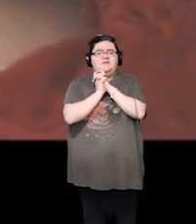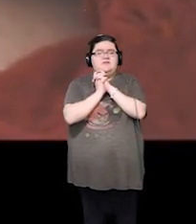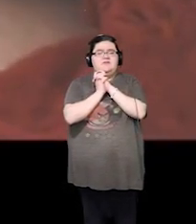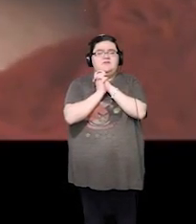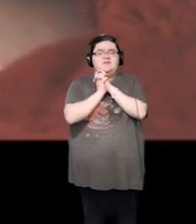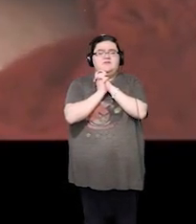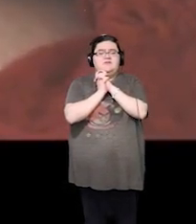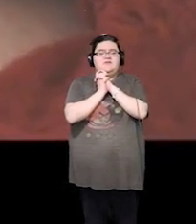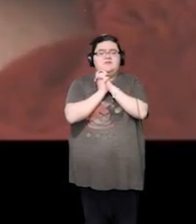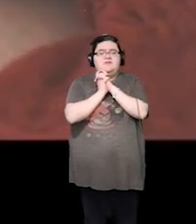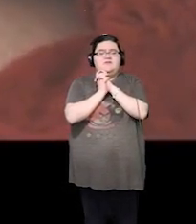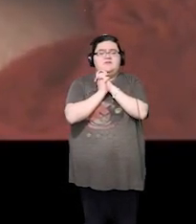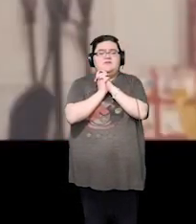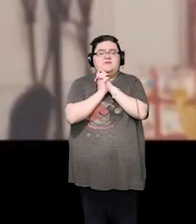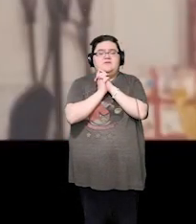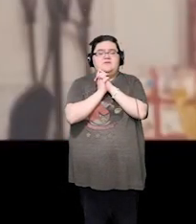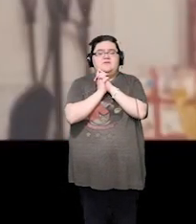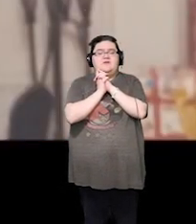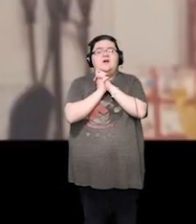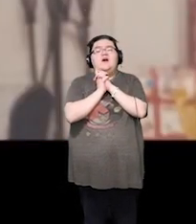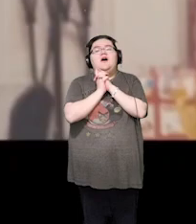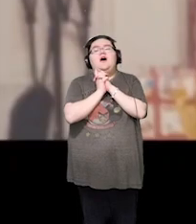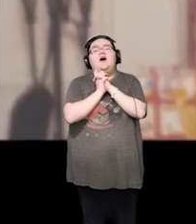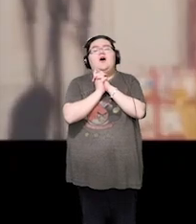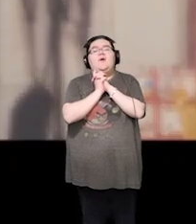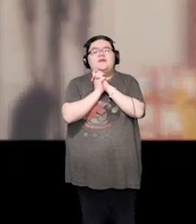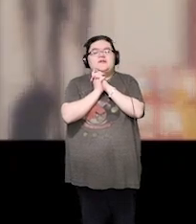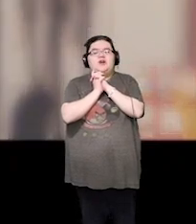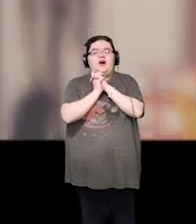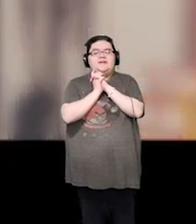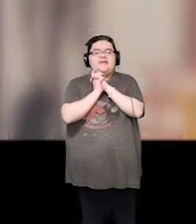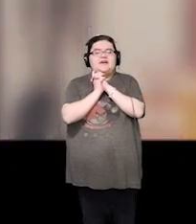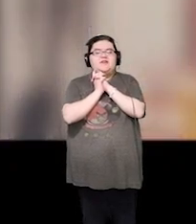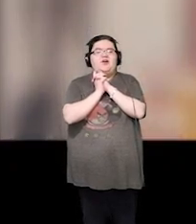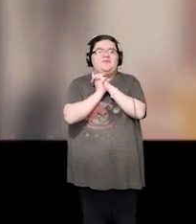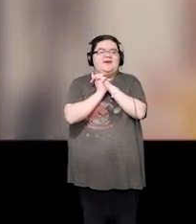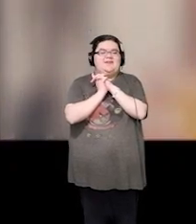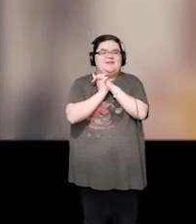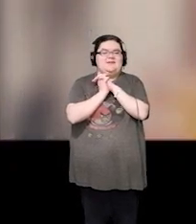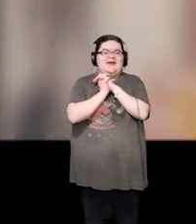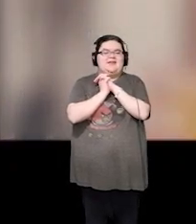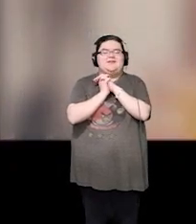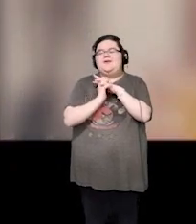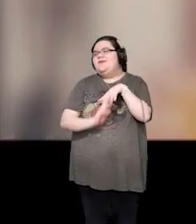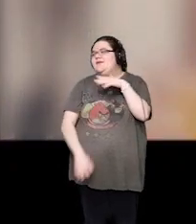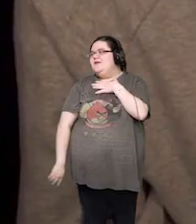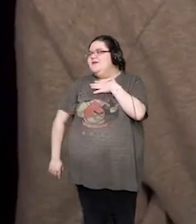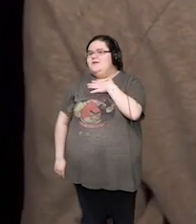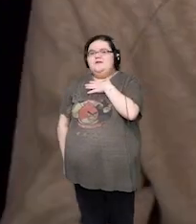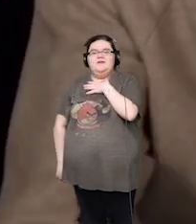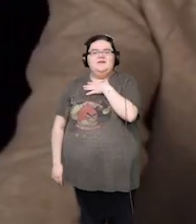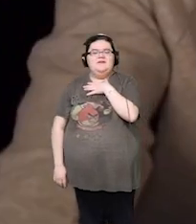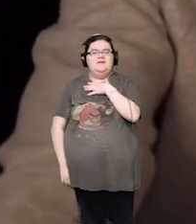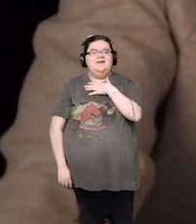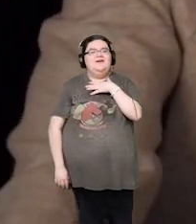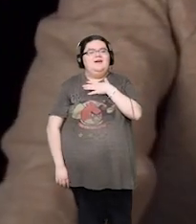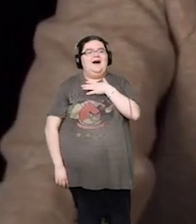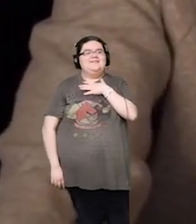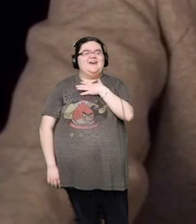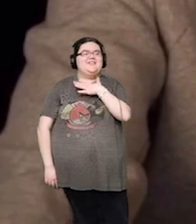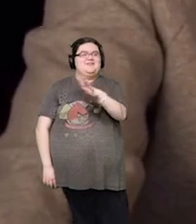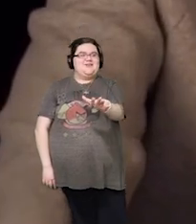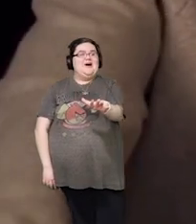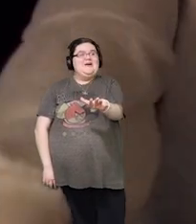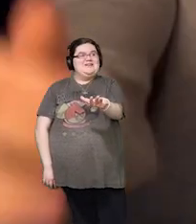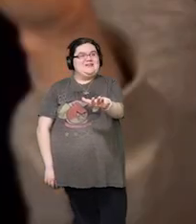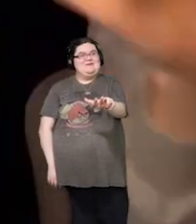Wait, thank God for that. It's because it couldn't see. Yeah, that's oh, why. Is it contact? Yeah, oh that's my. What it, she okay, is. So. Oh, okay. Well, everyone,